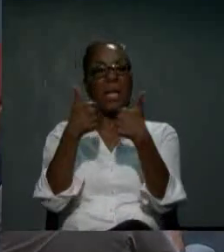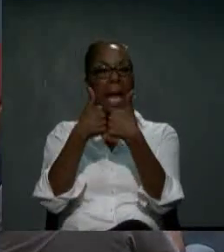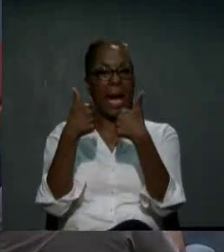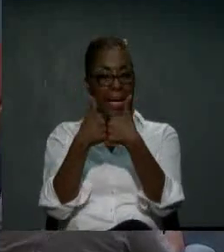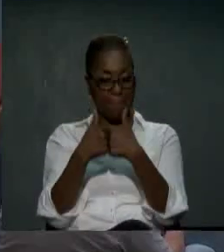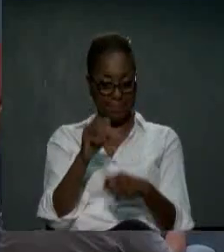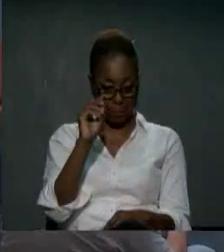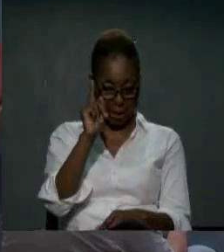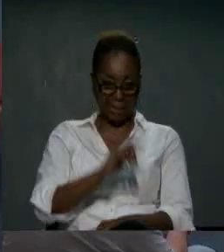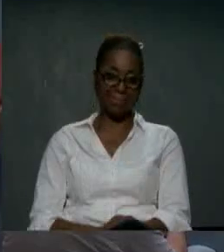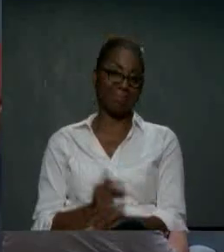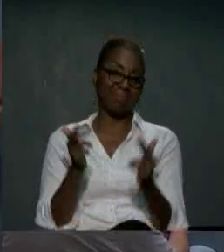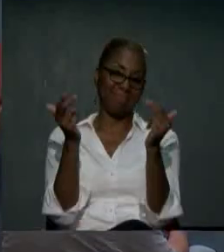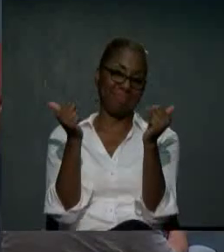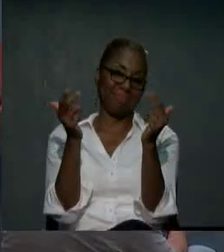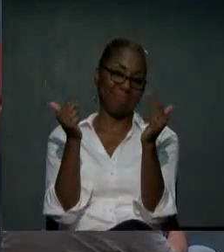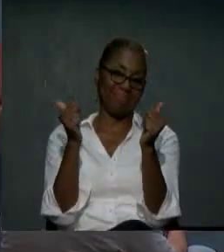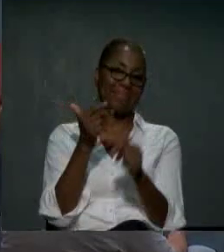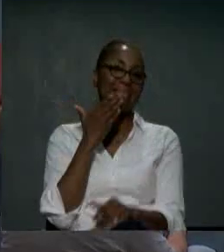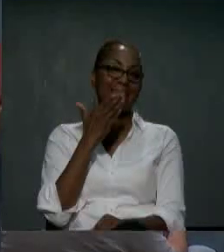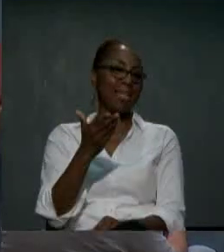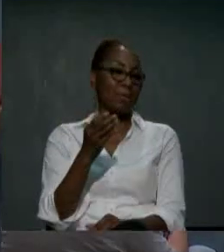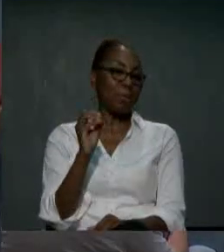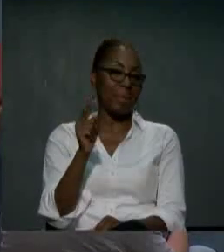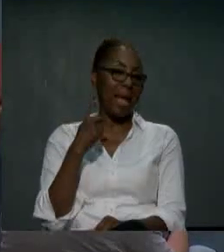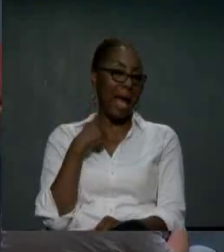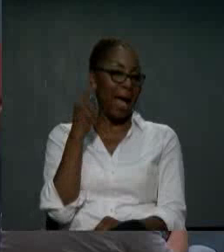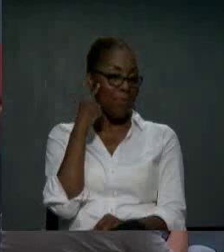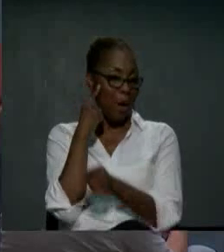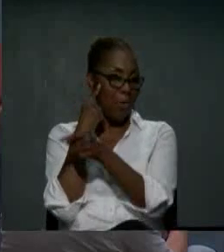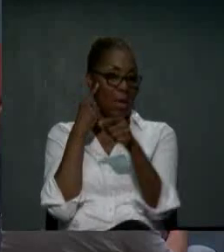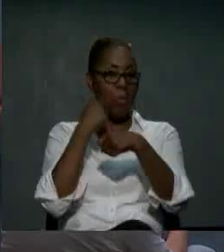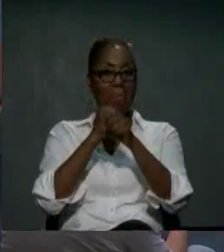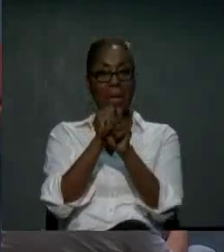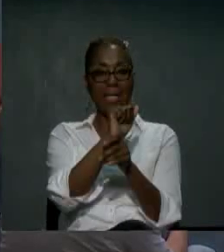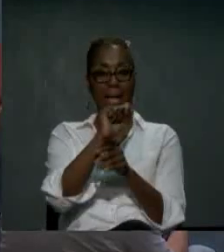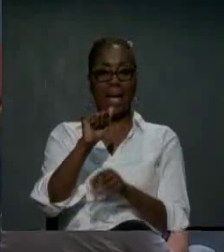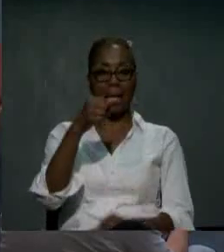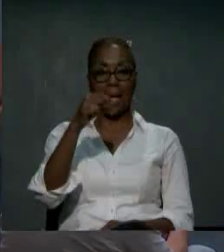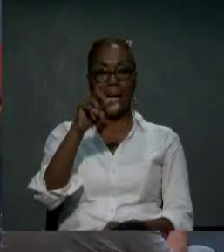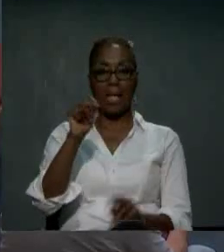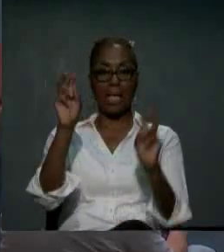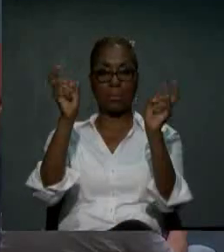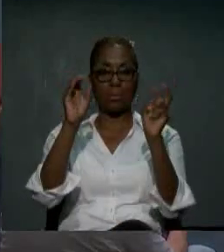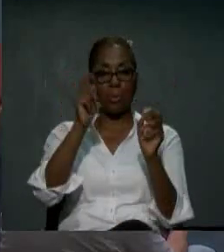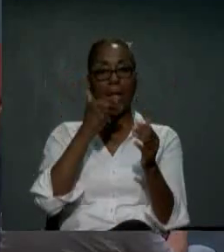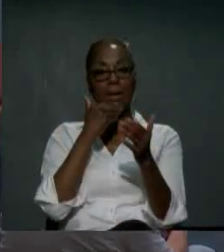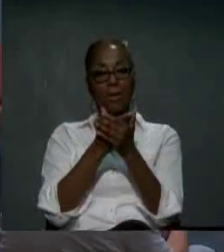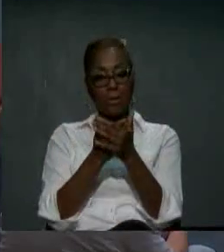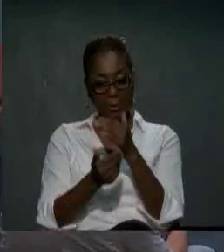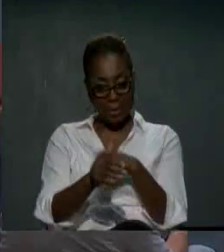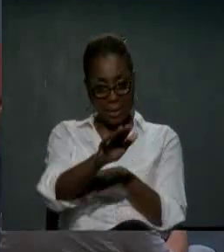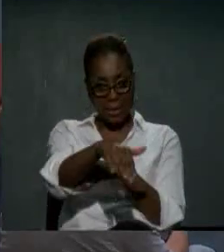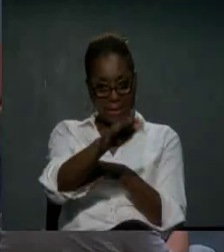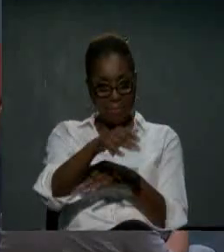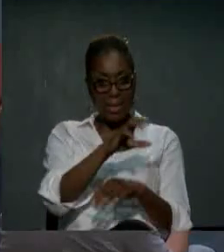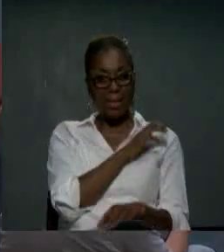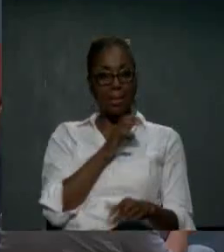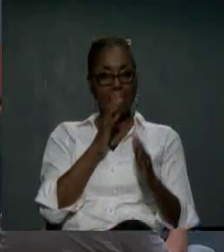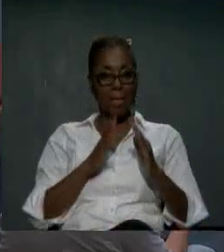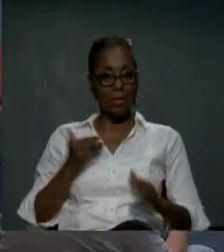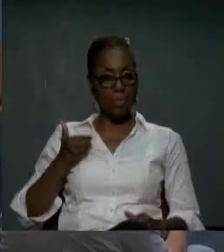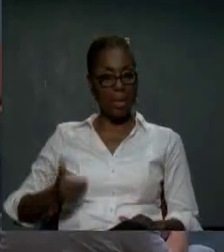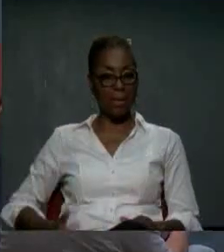Thank you. I thought that would make a hit. Okay, good evening, Commissioners. My name